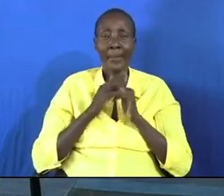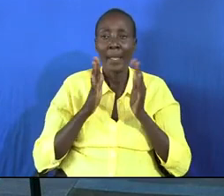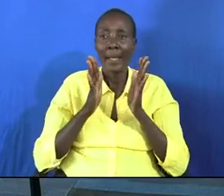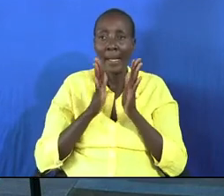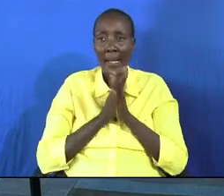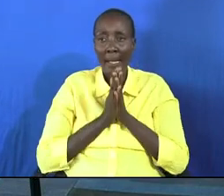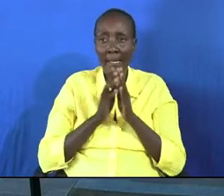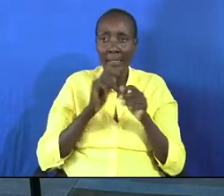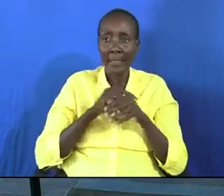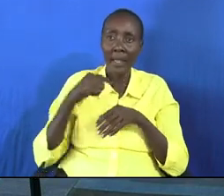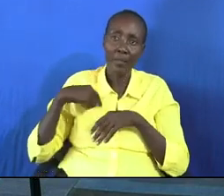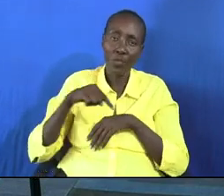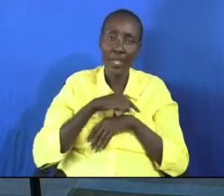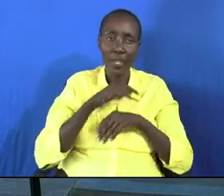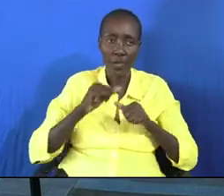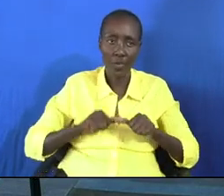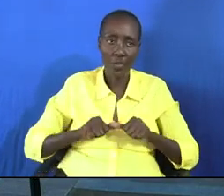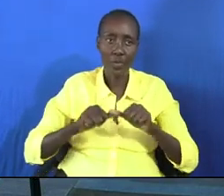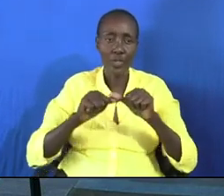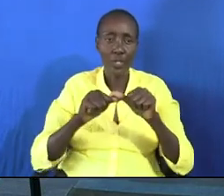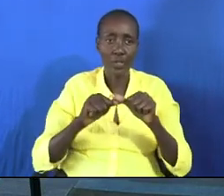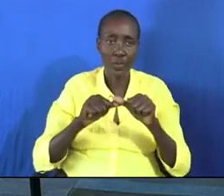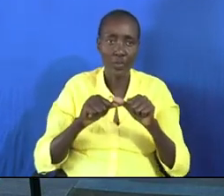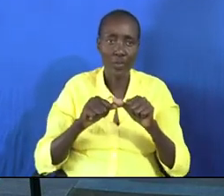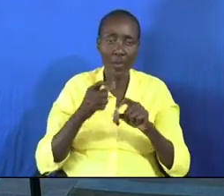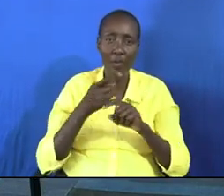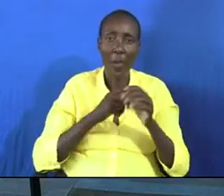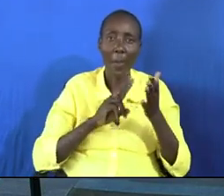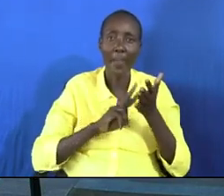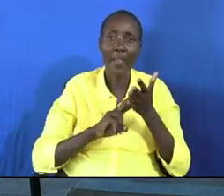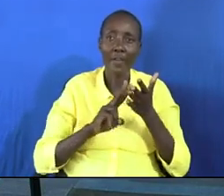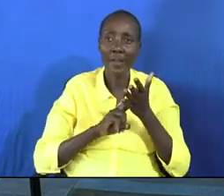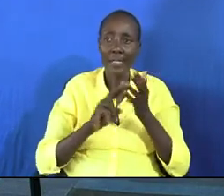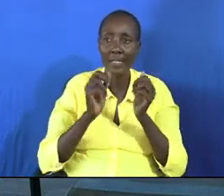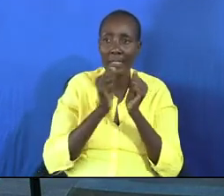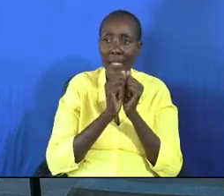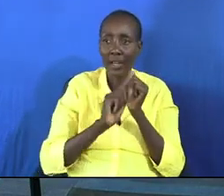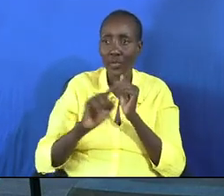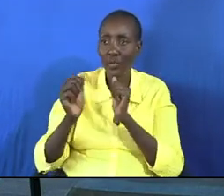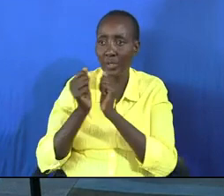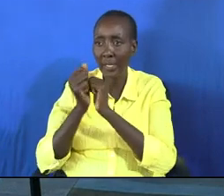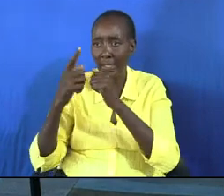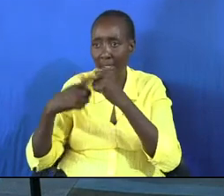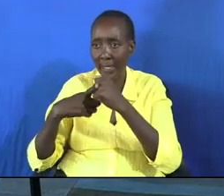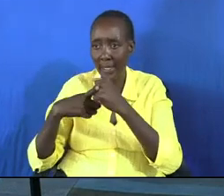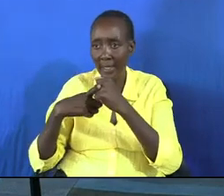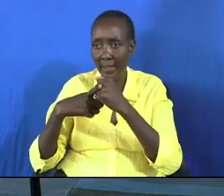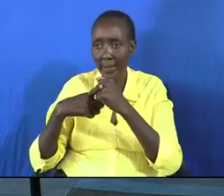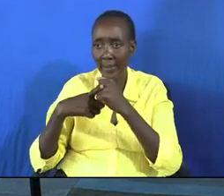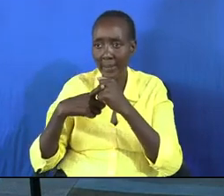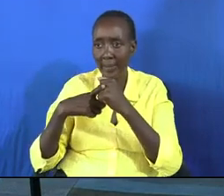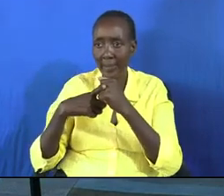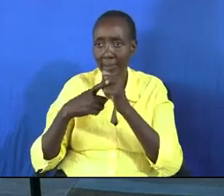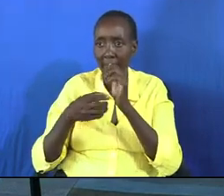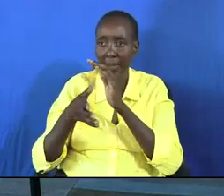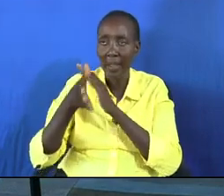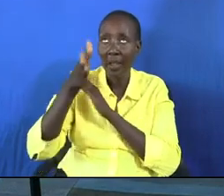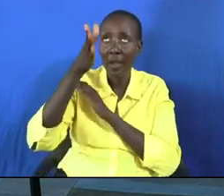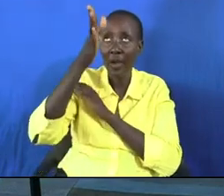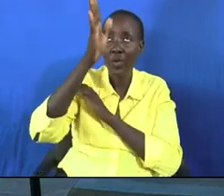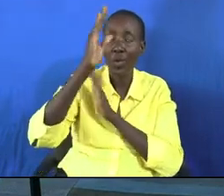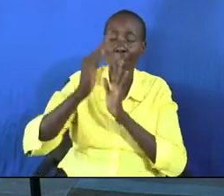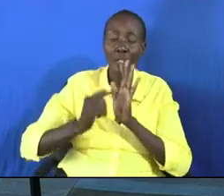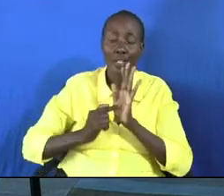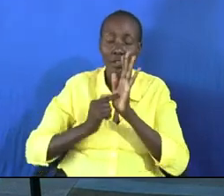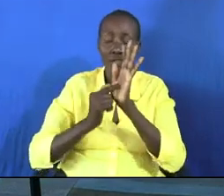And when we go on in from that verse, verse 10 to 16, God